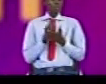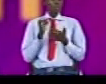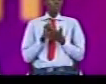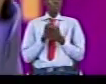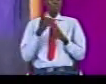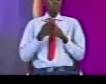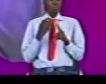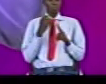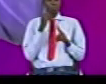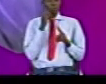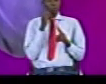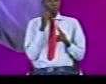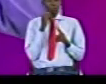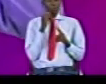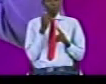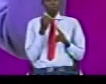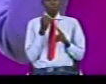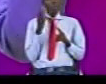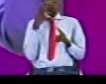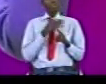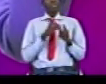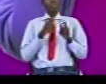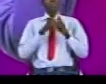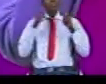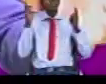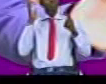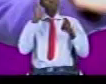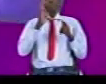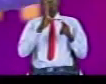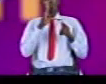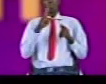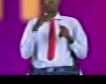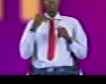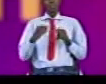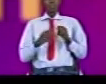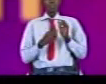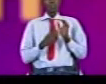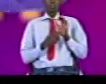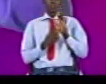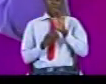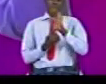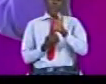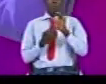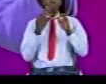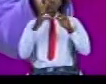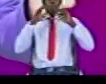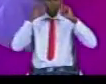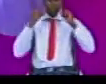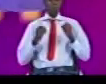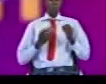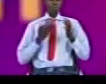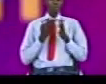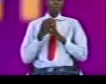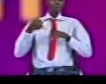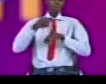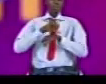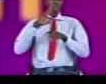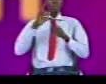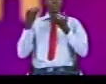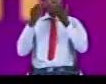and great will be the manifestation of your power through your servant, through your anointed servant, in Jesus'